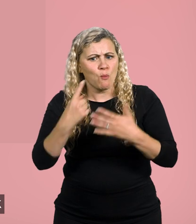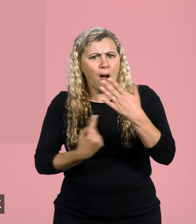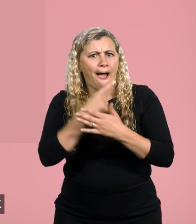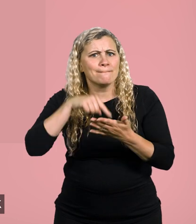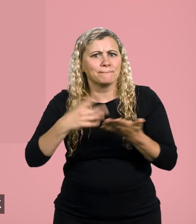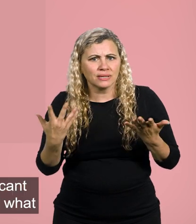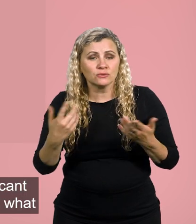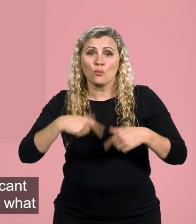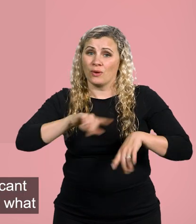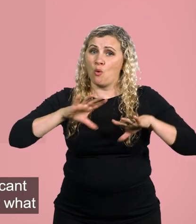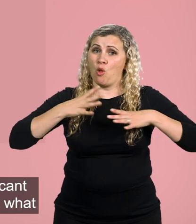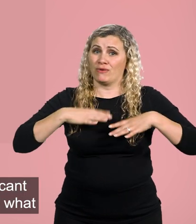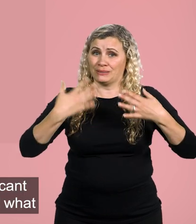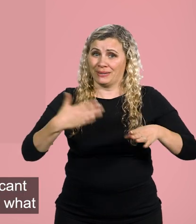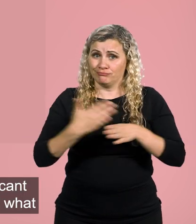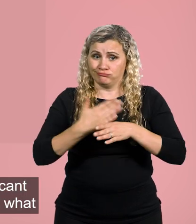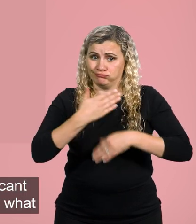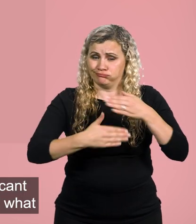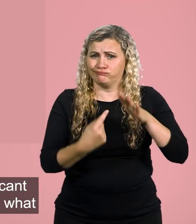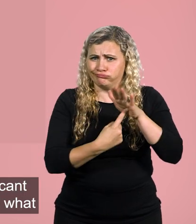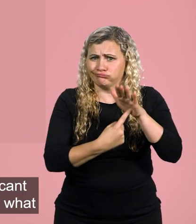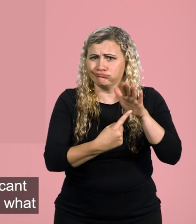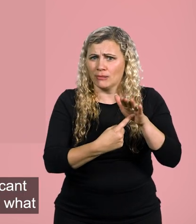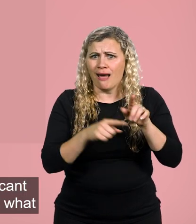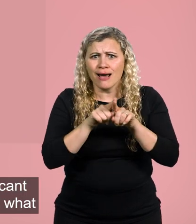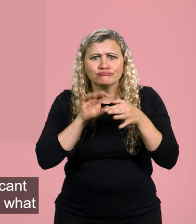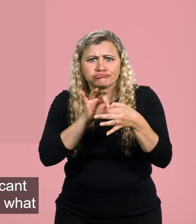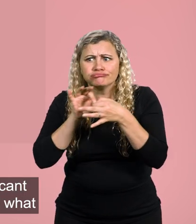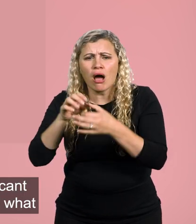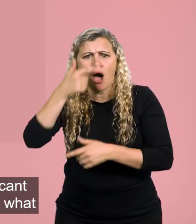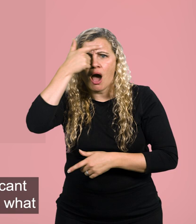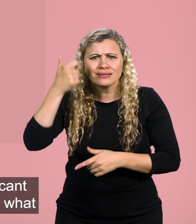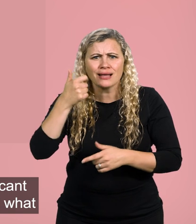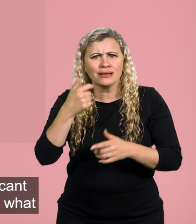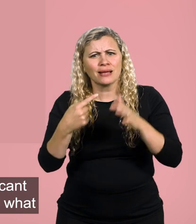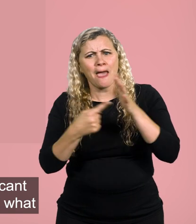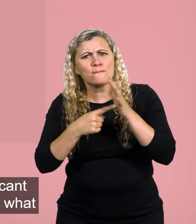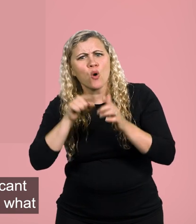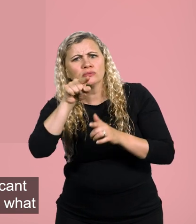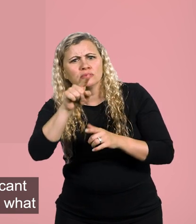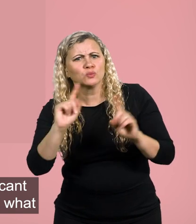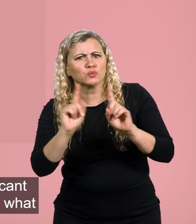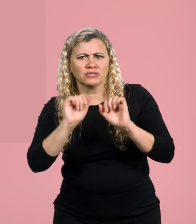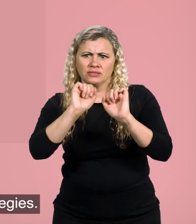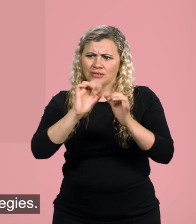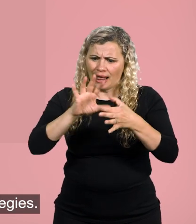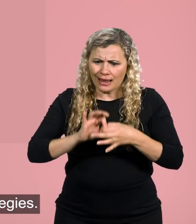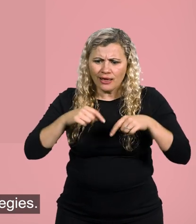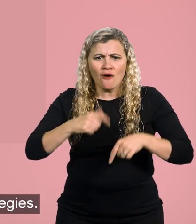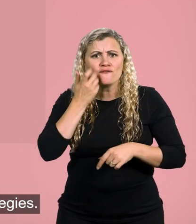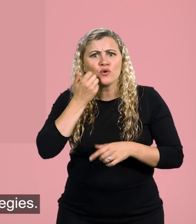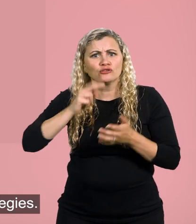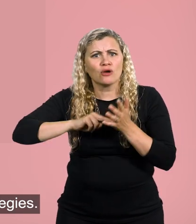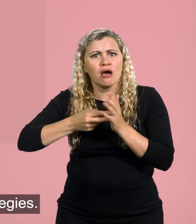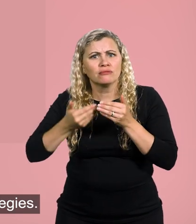to your feedback we have already undertaken significant work and engagement to understand what is